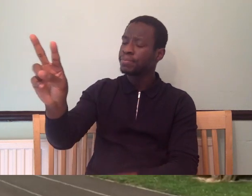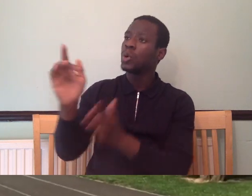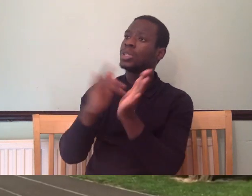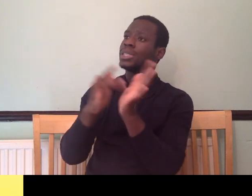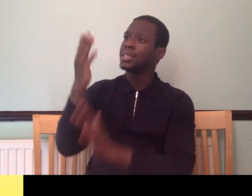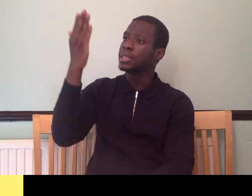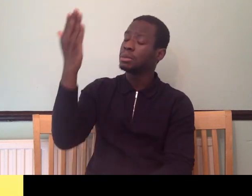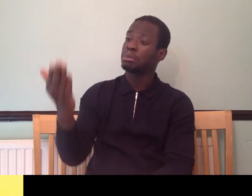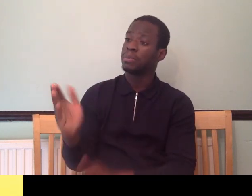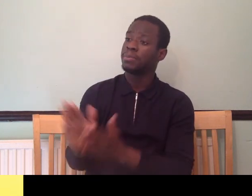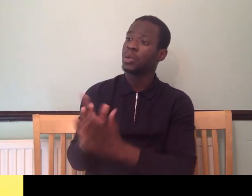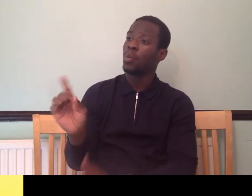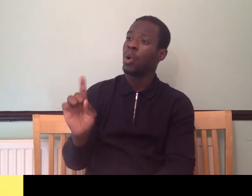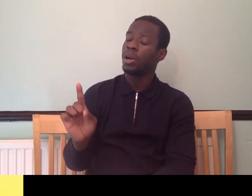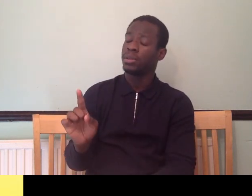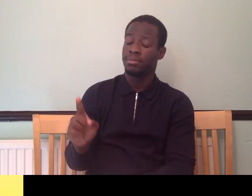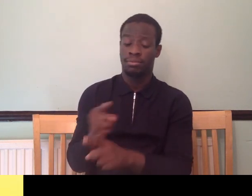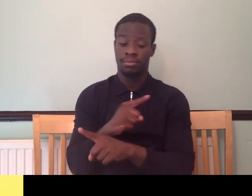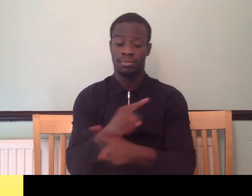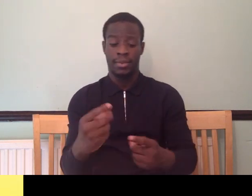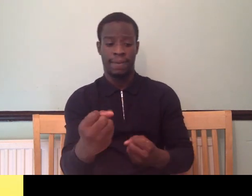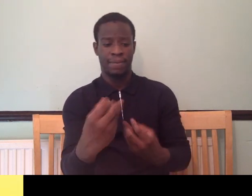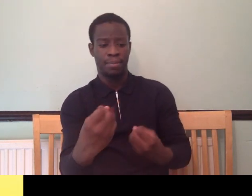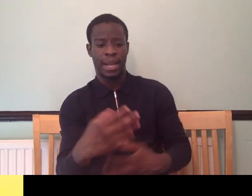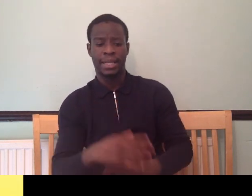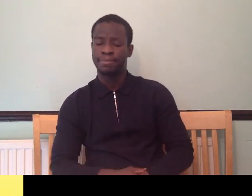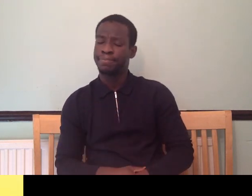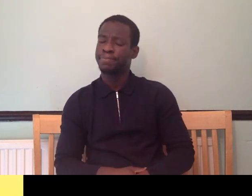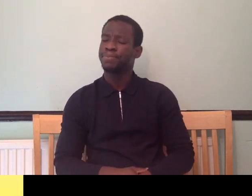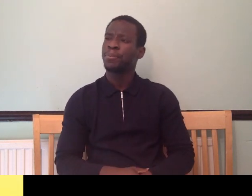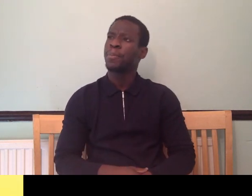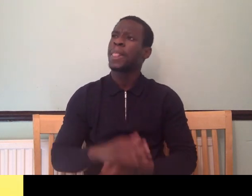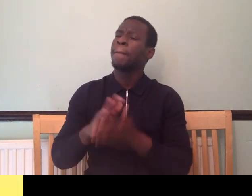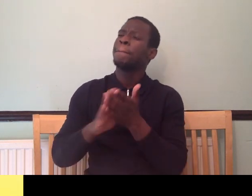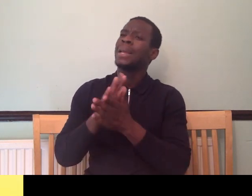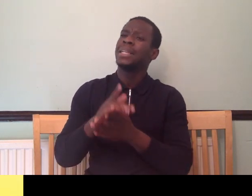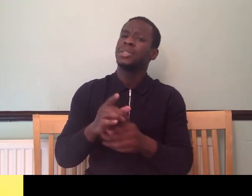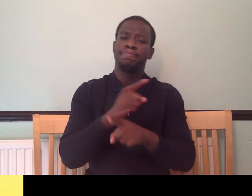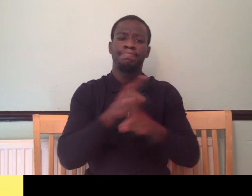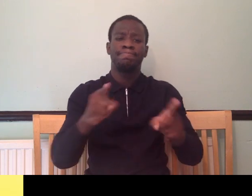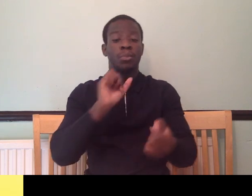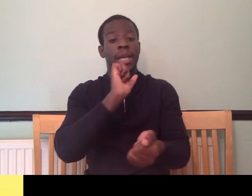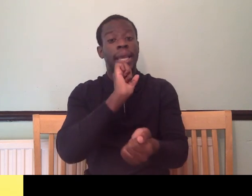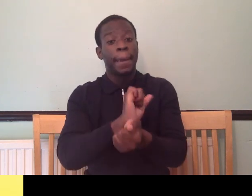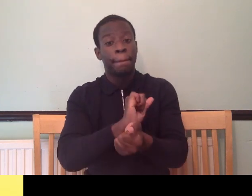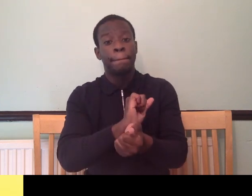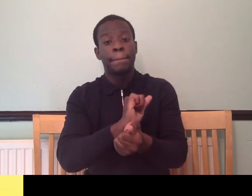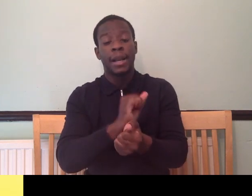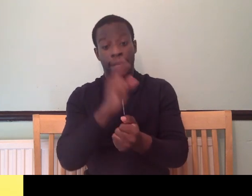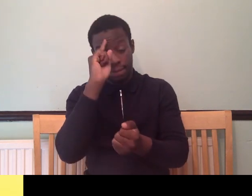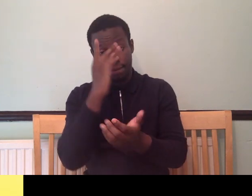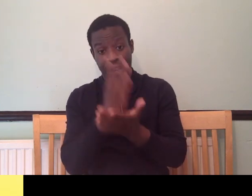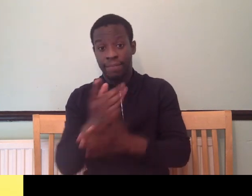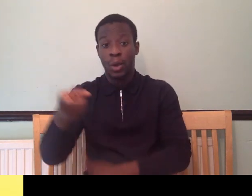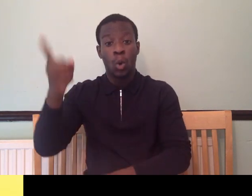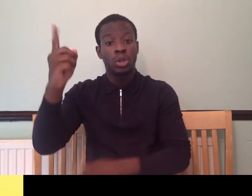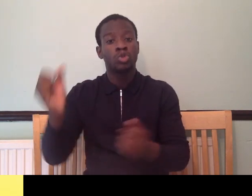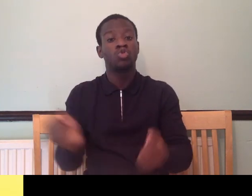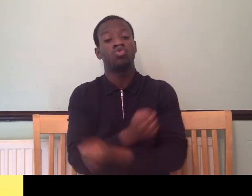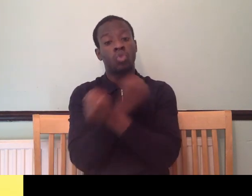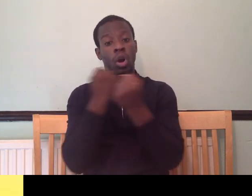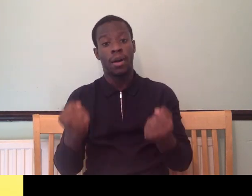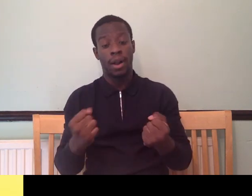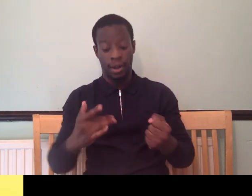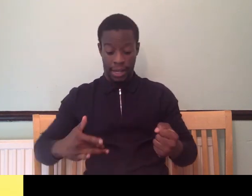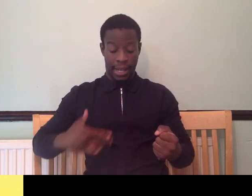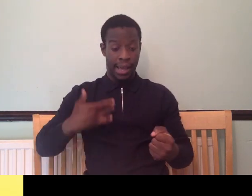said, "To fix your eyes upon Jesus, it means you can keep your faith in God strong. Your whole life should